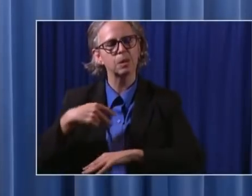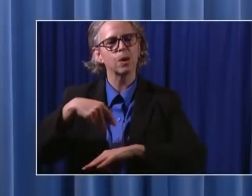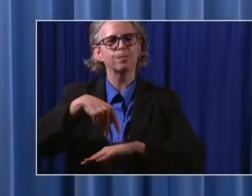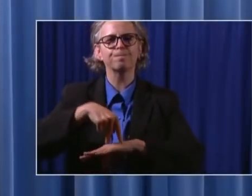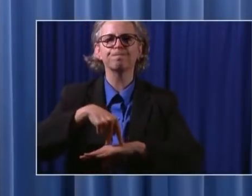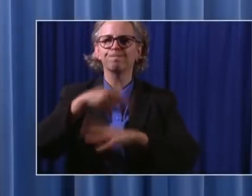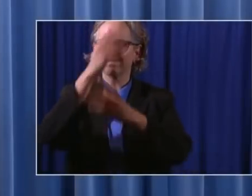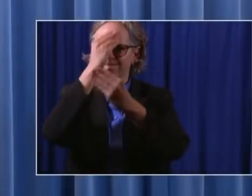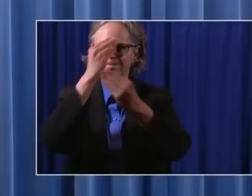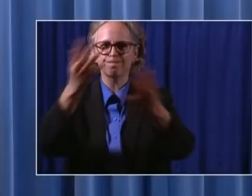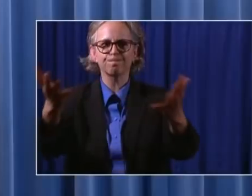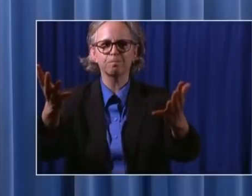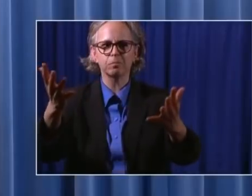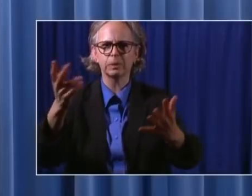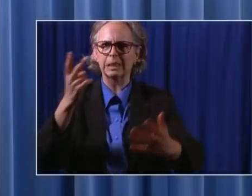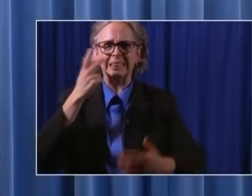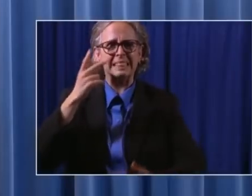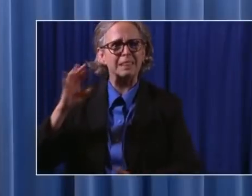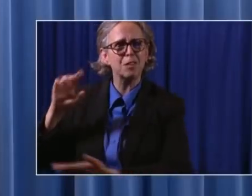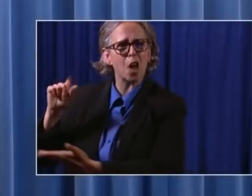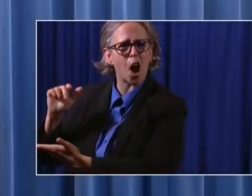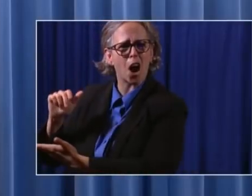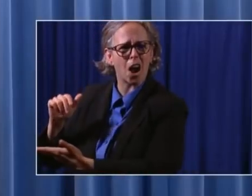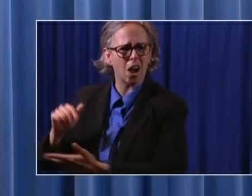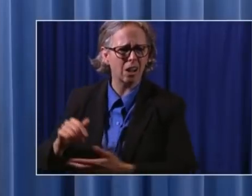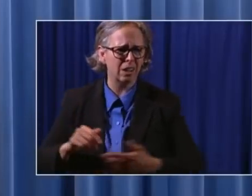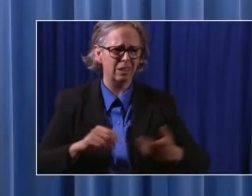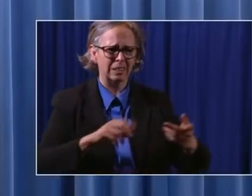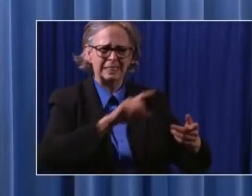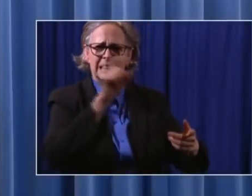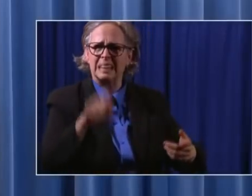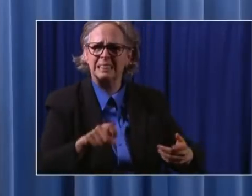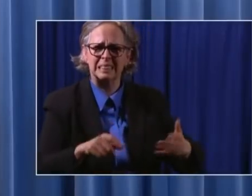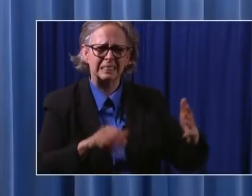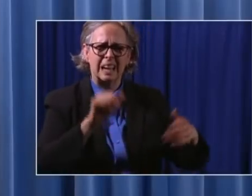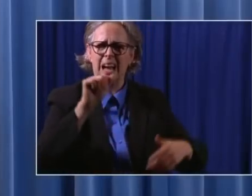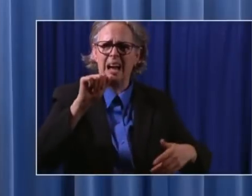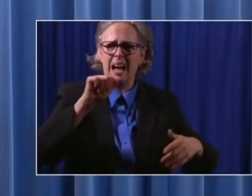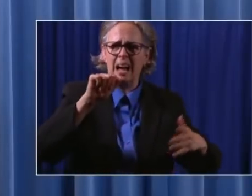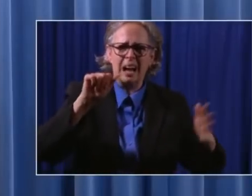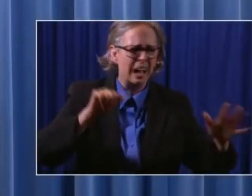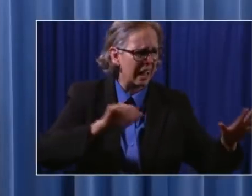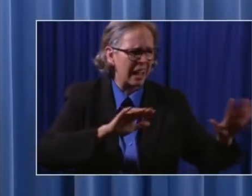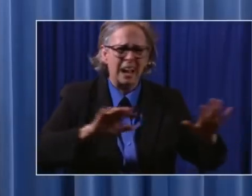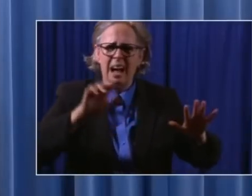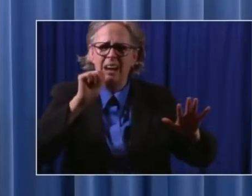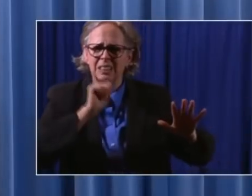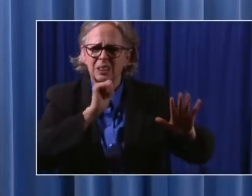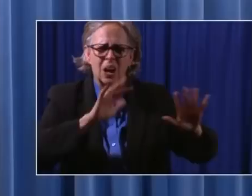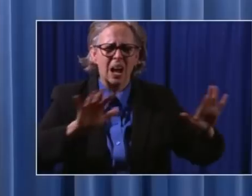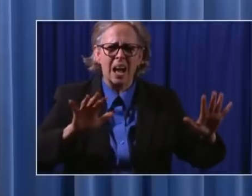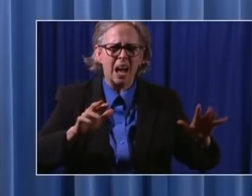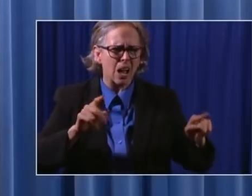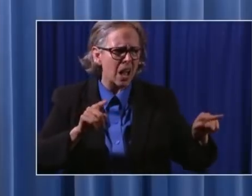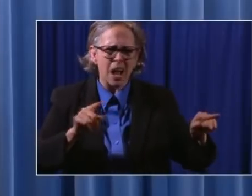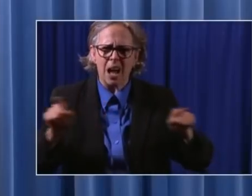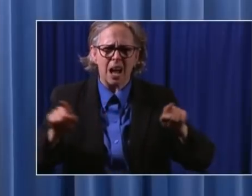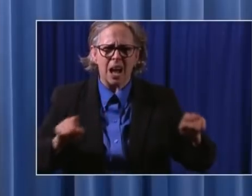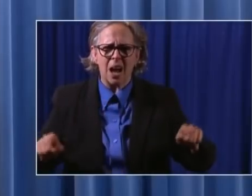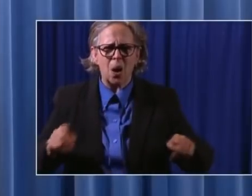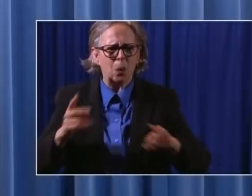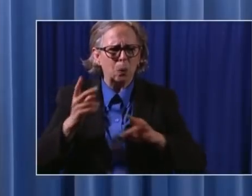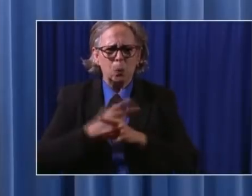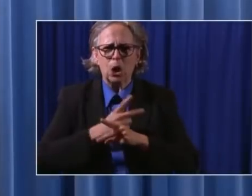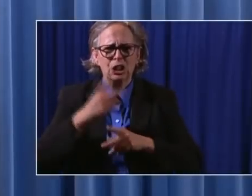California or Alabama, other states, my worst nightmare is that that's coming